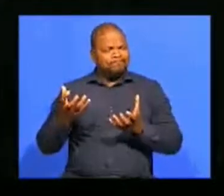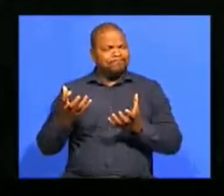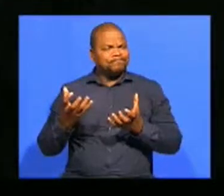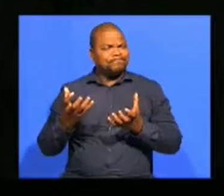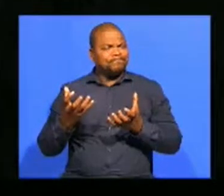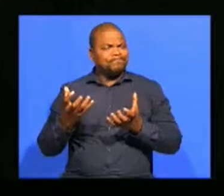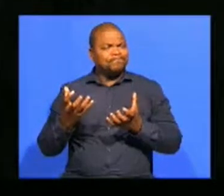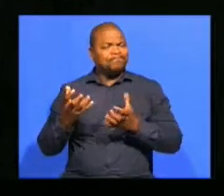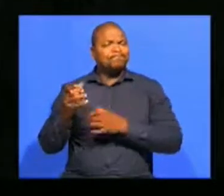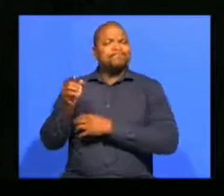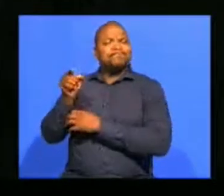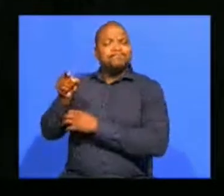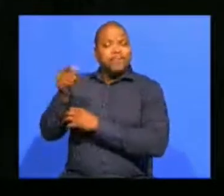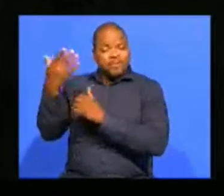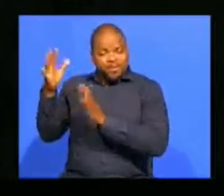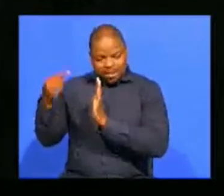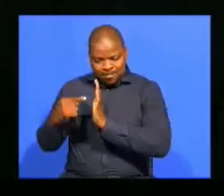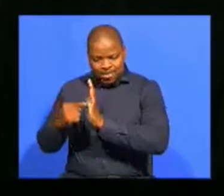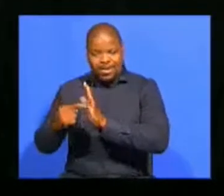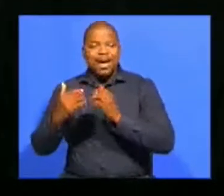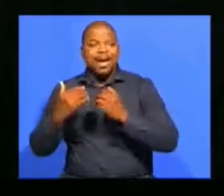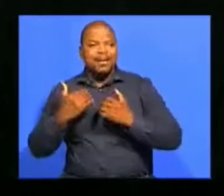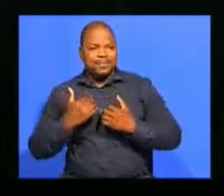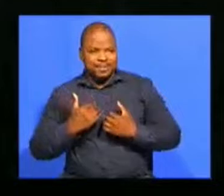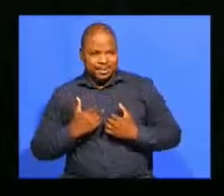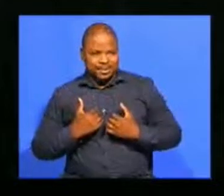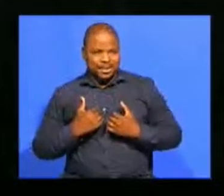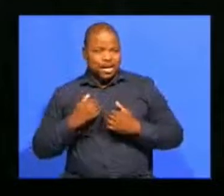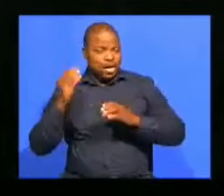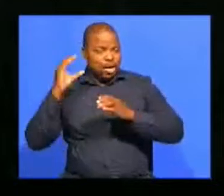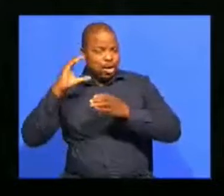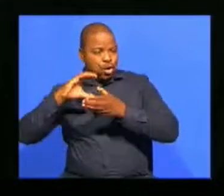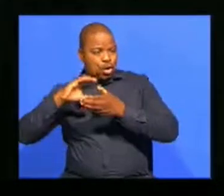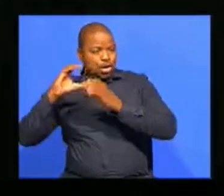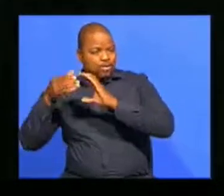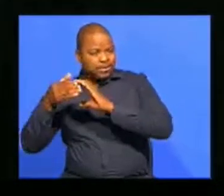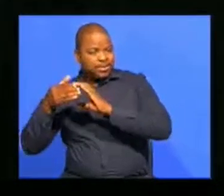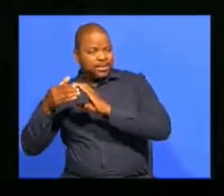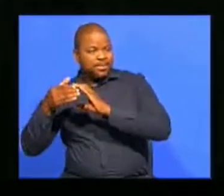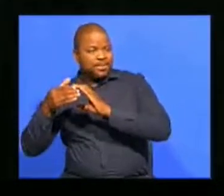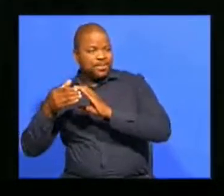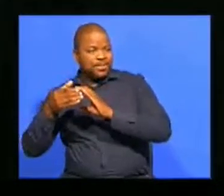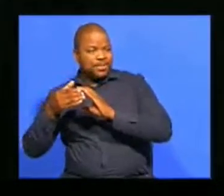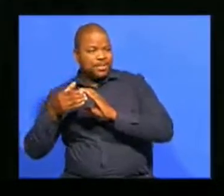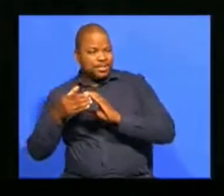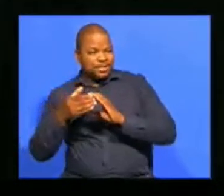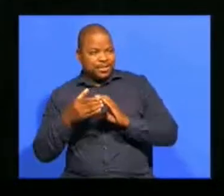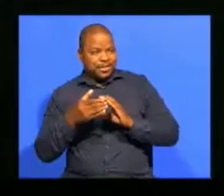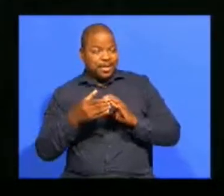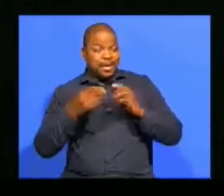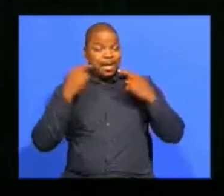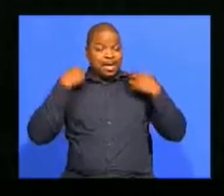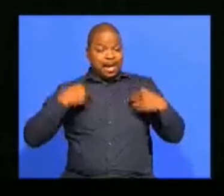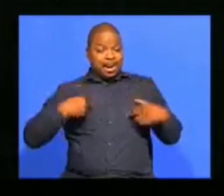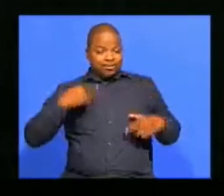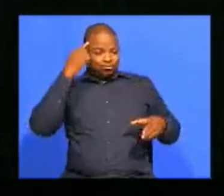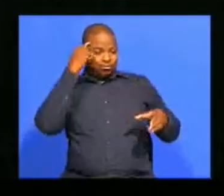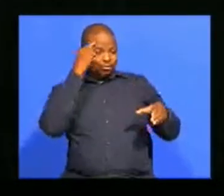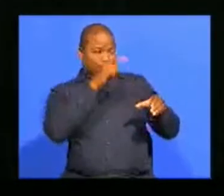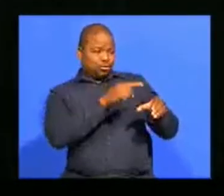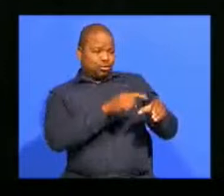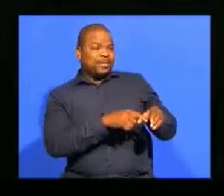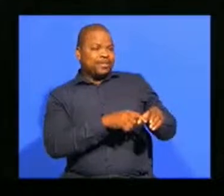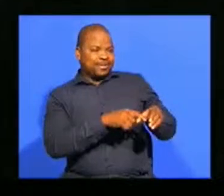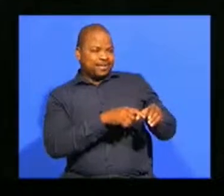as His Excellency stated, that we collaborate in the field of the health sciences and